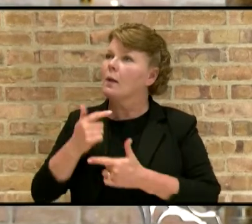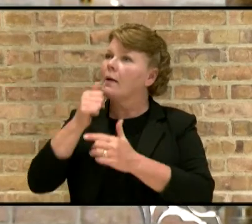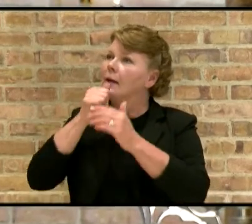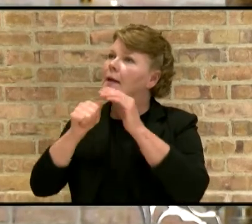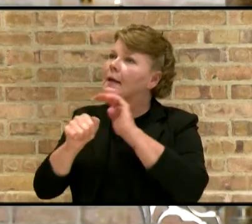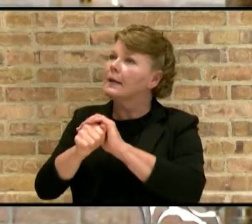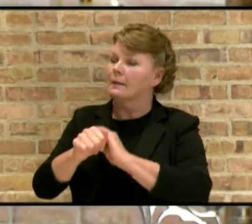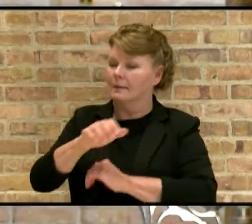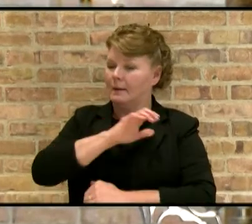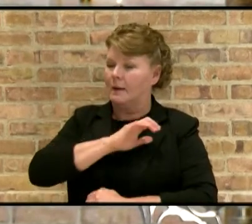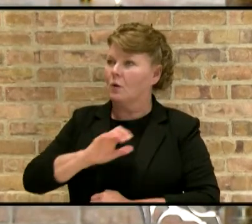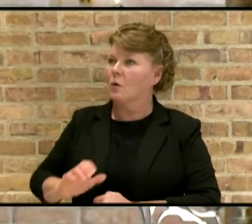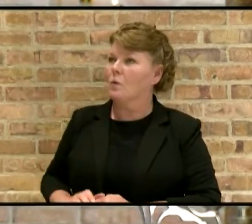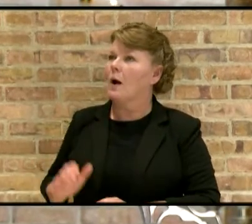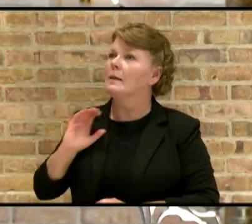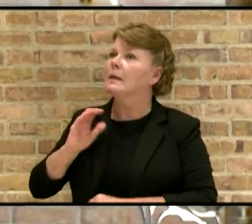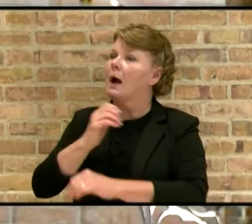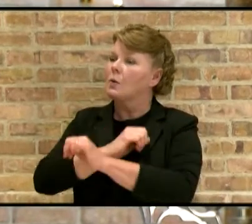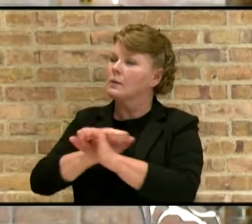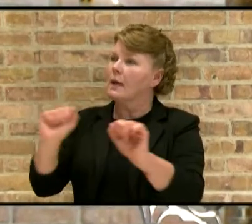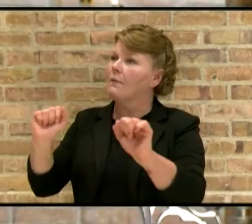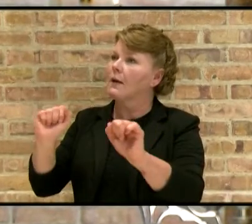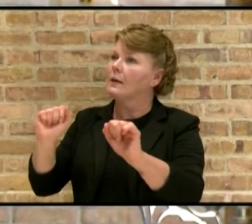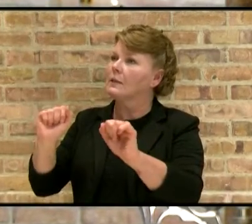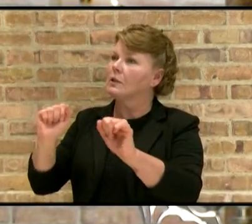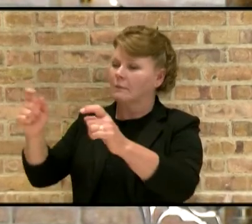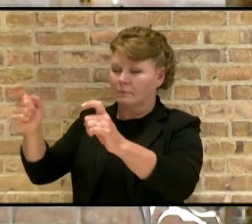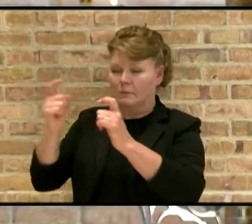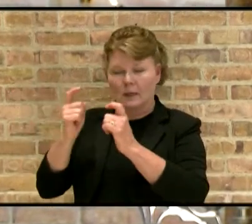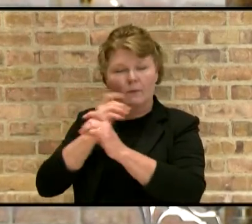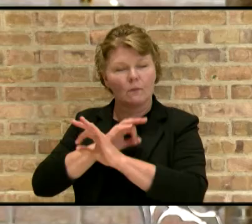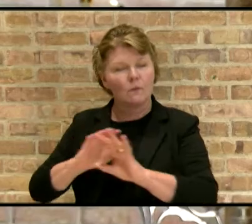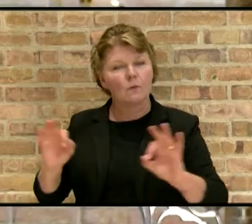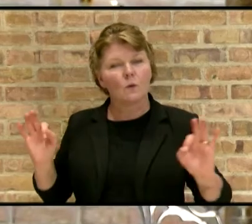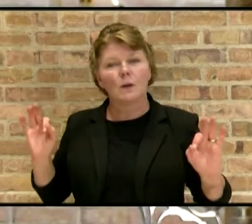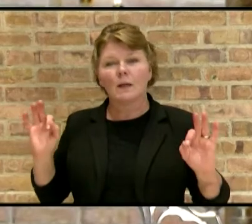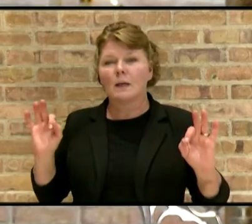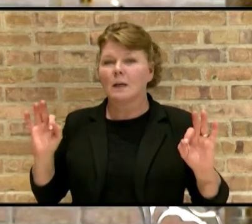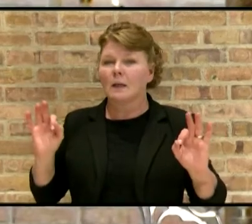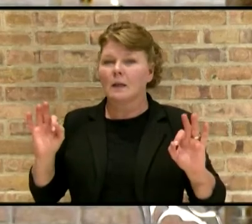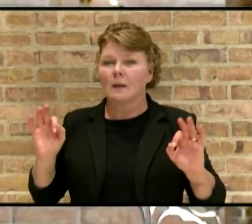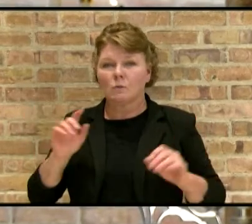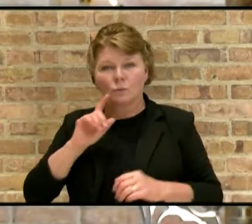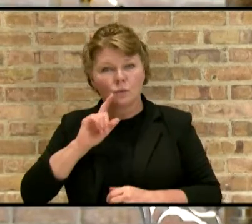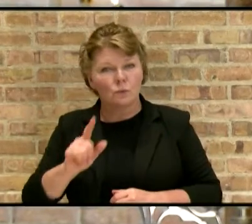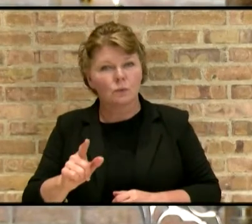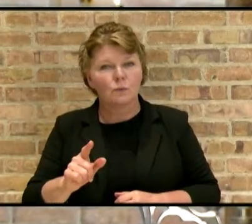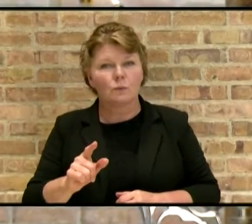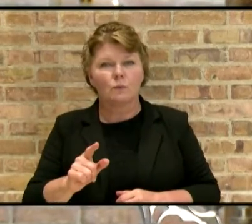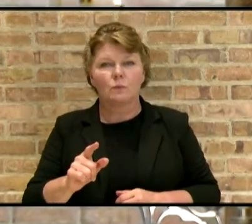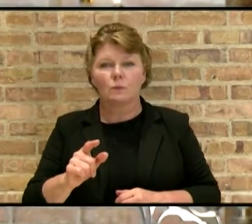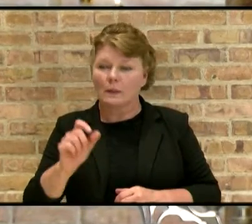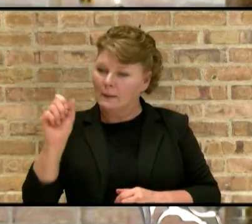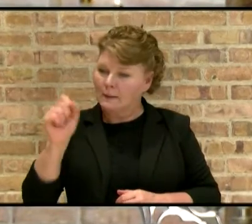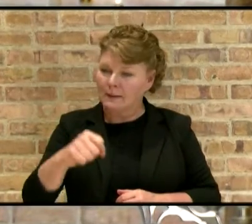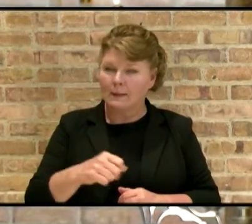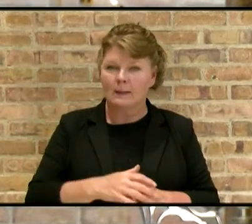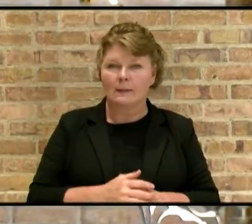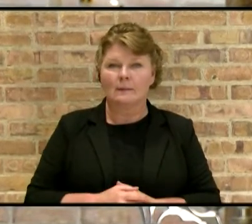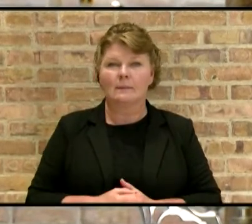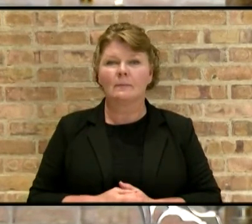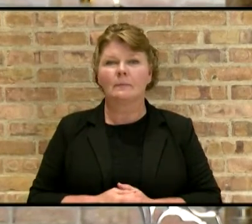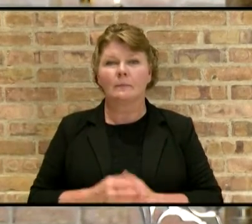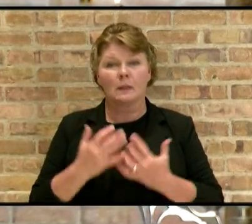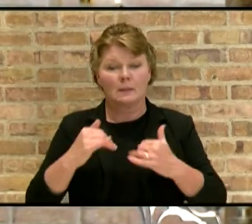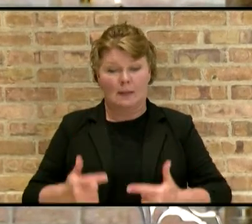in Christ and our salvation is freely given. Our salvation is certain and is sure. We still